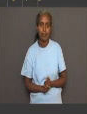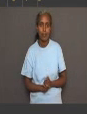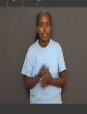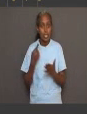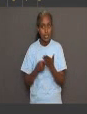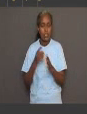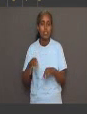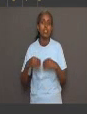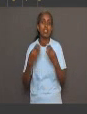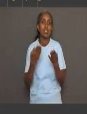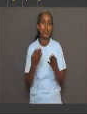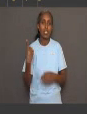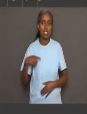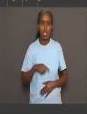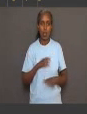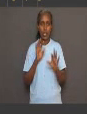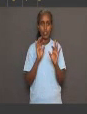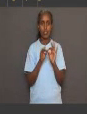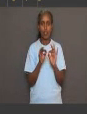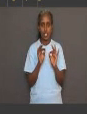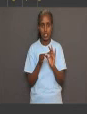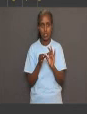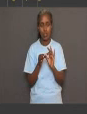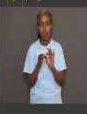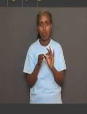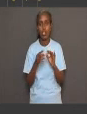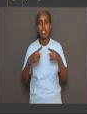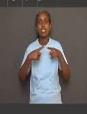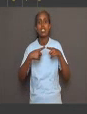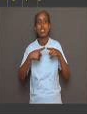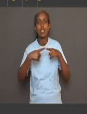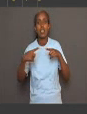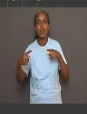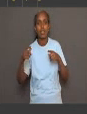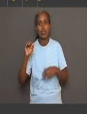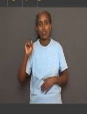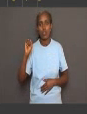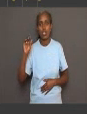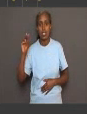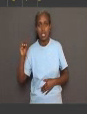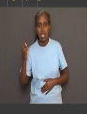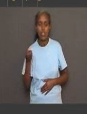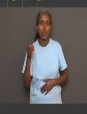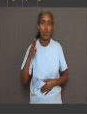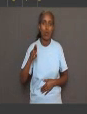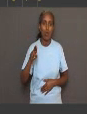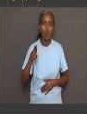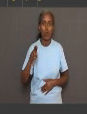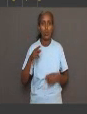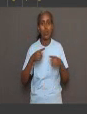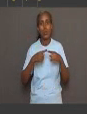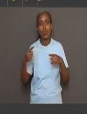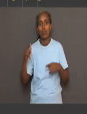This gives us our definition of the inverse sine or